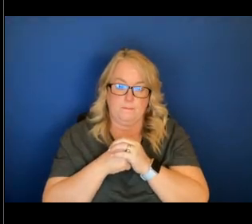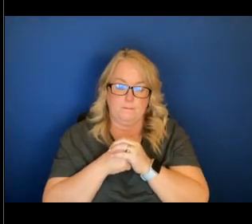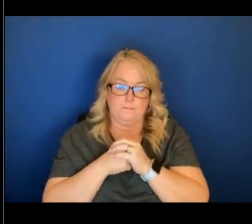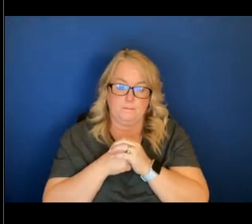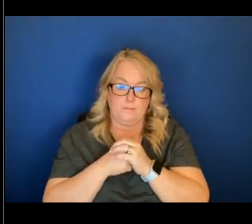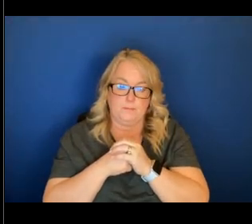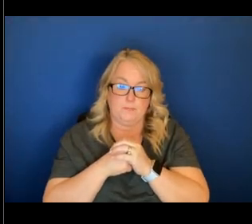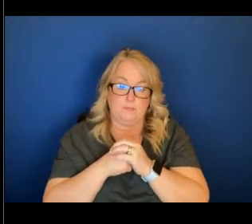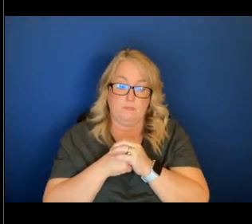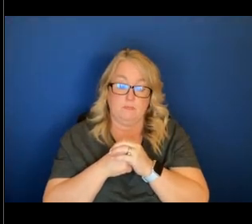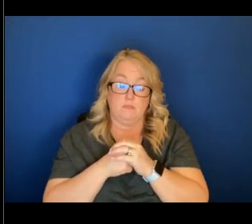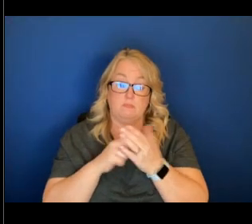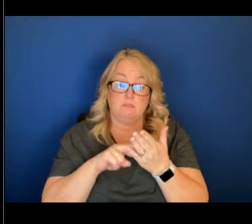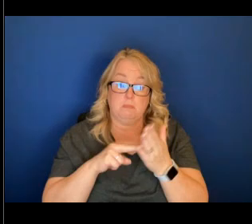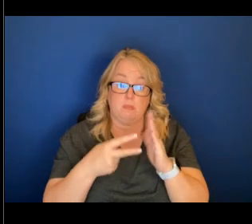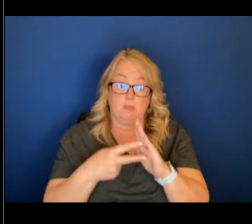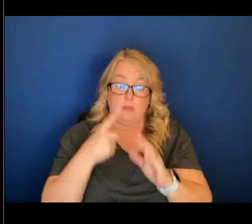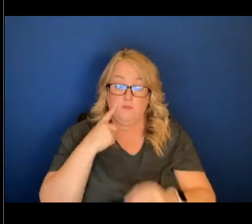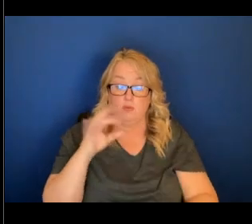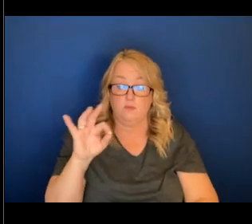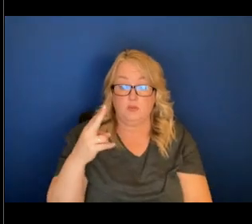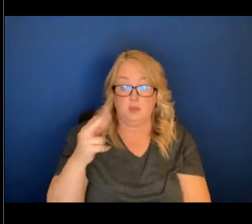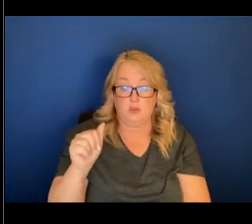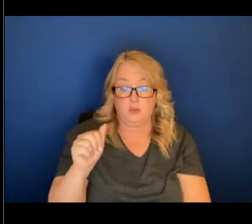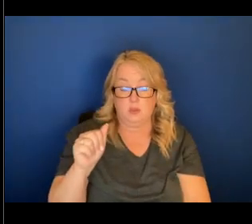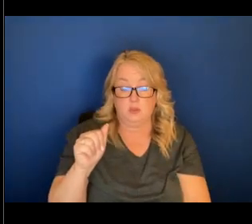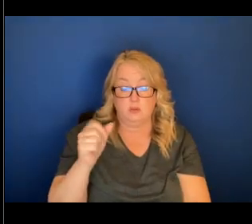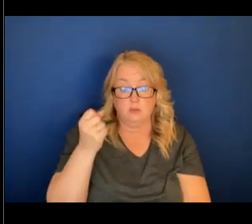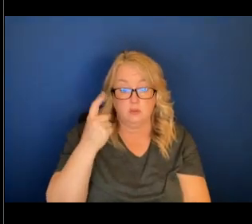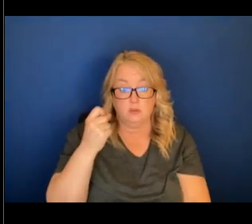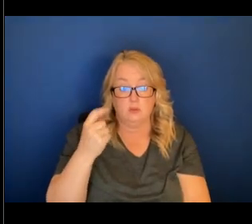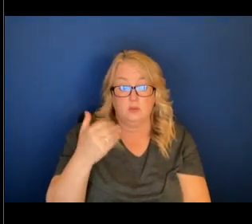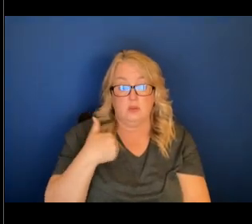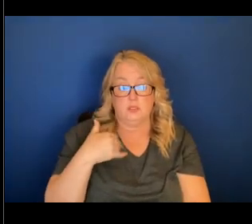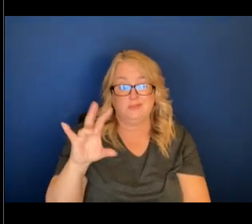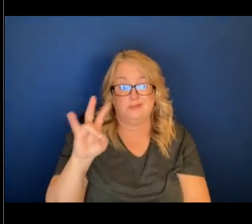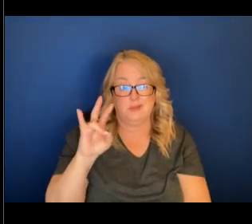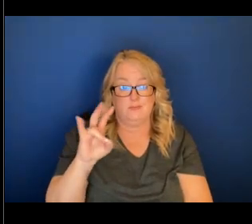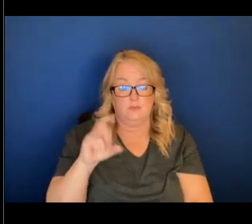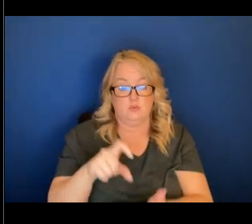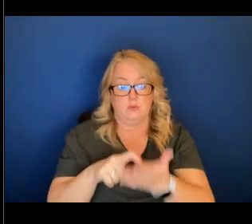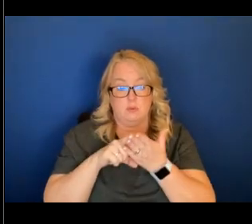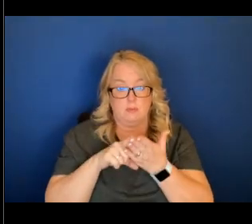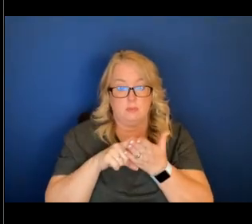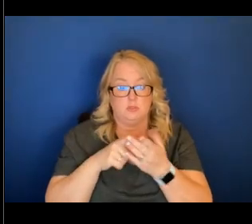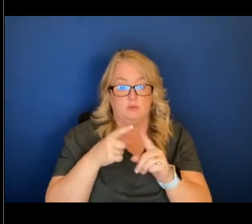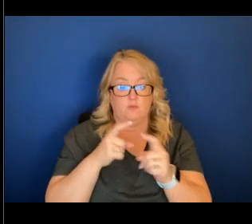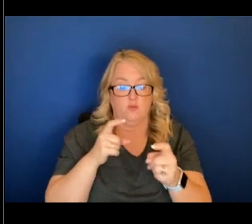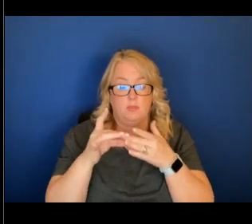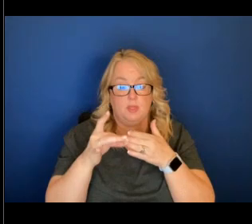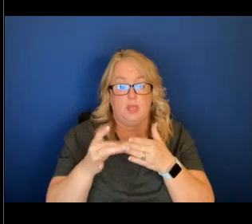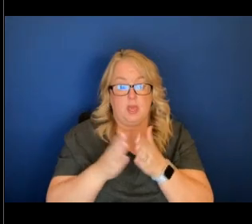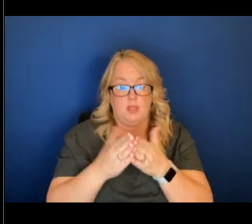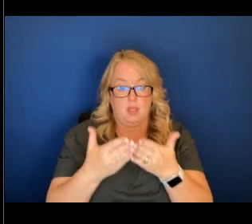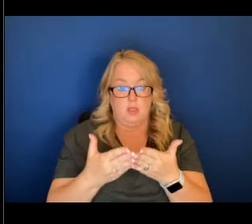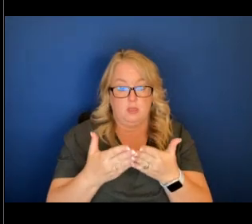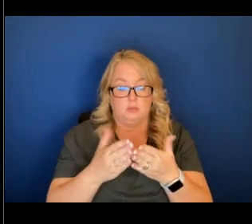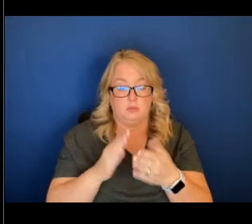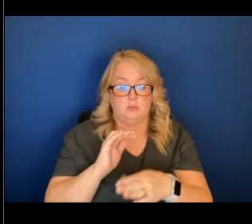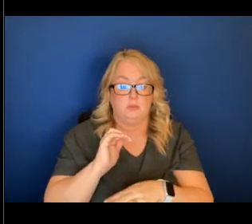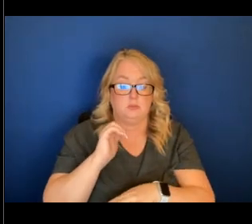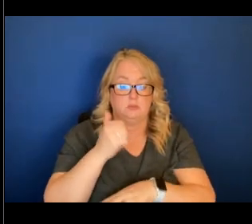The intent of the FHA is realized by the 7 requirements of the guidelines, which